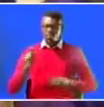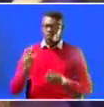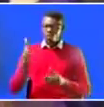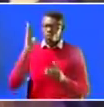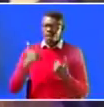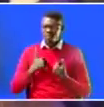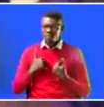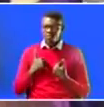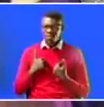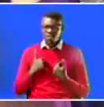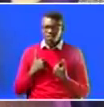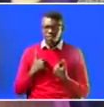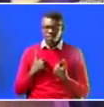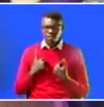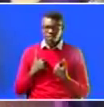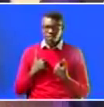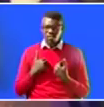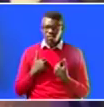not have room for